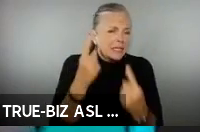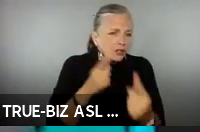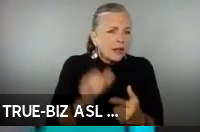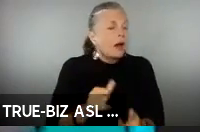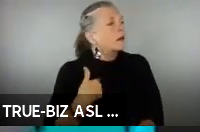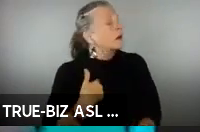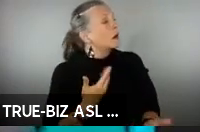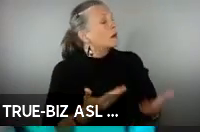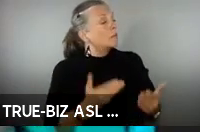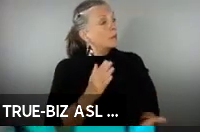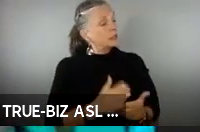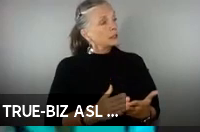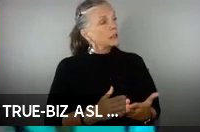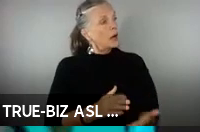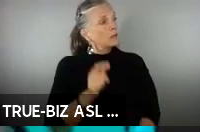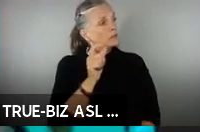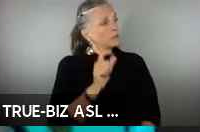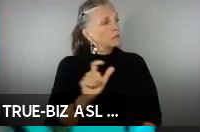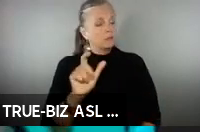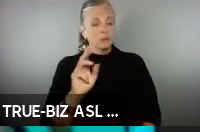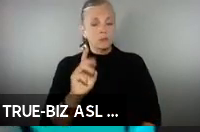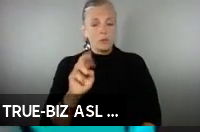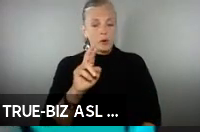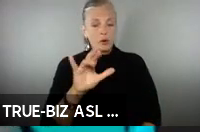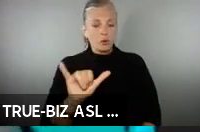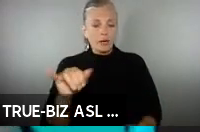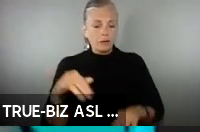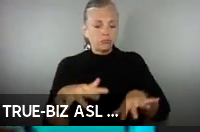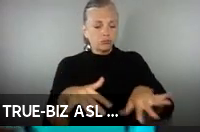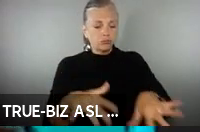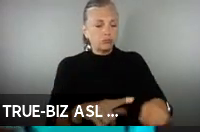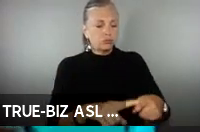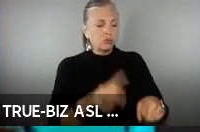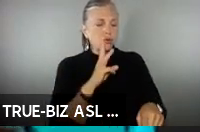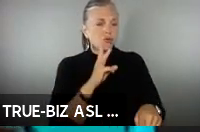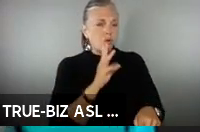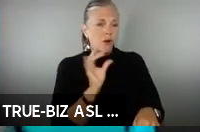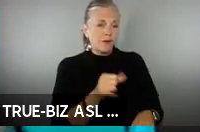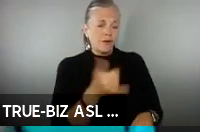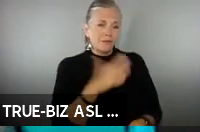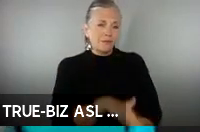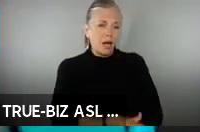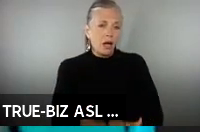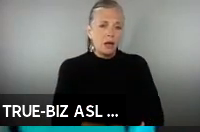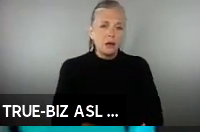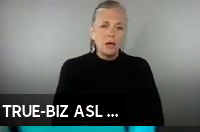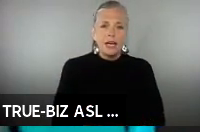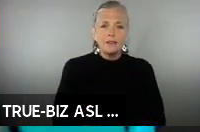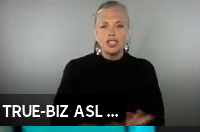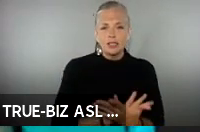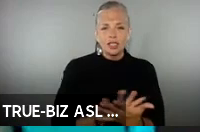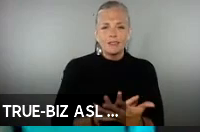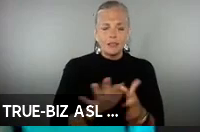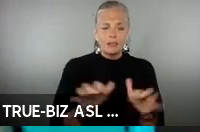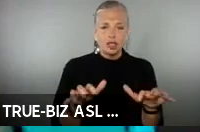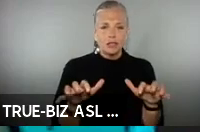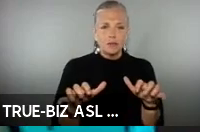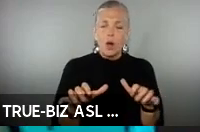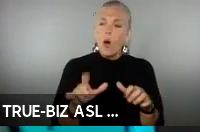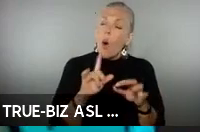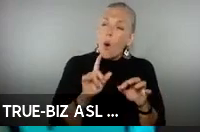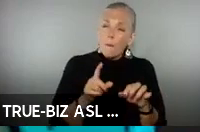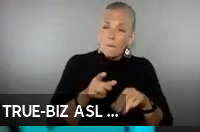Mercury has transited into the water. The message is bad. So it moves through pipes then.